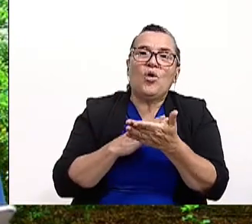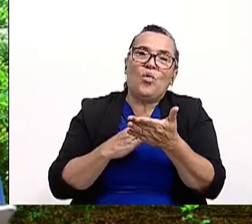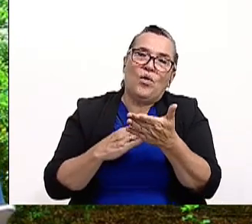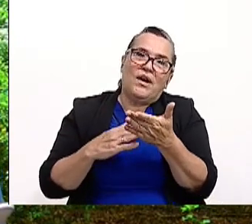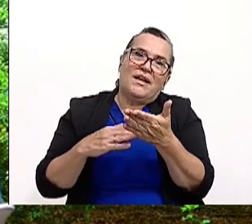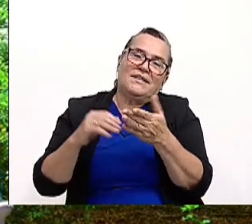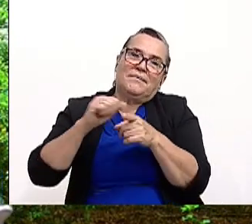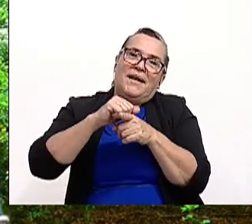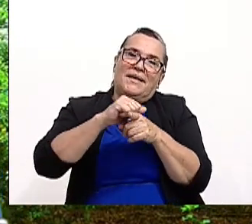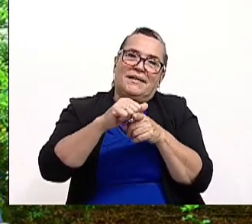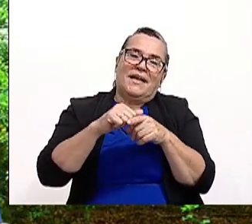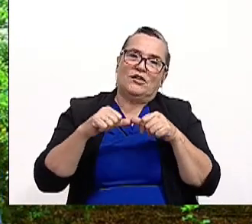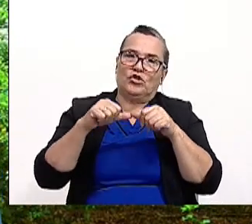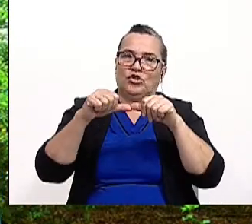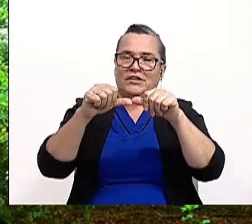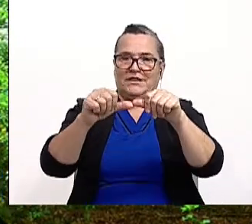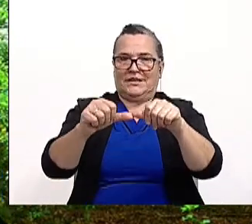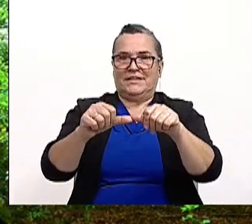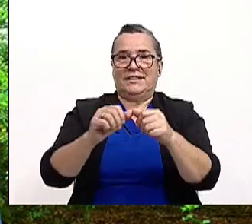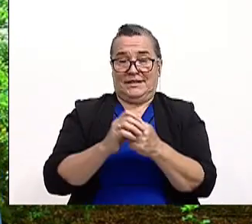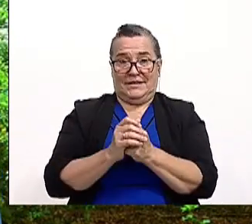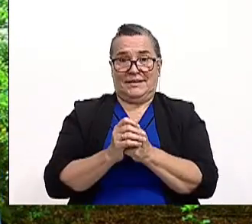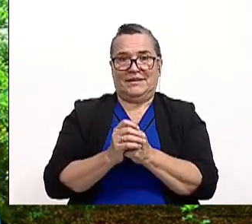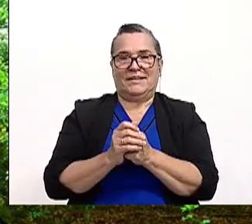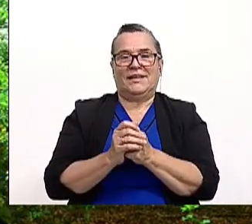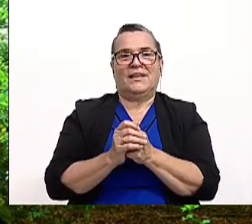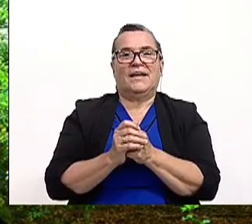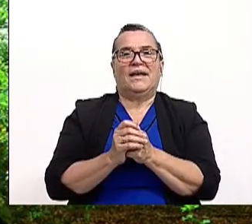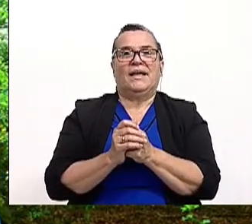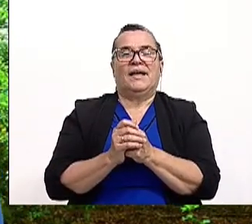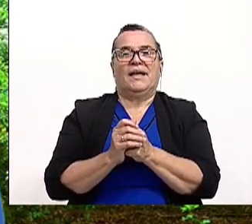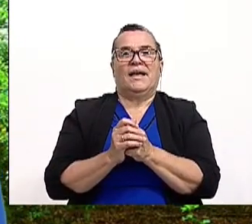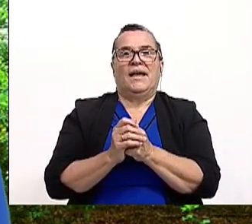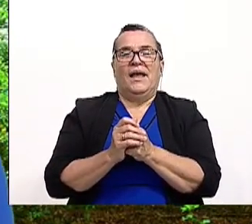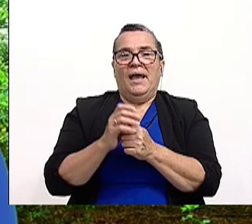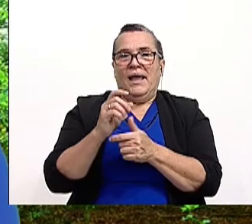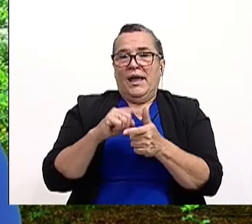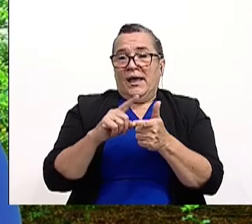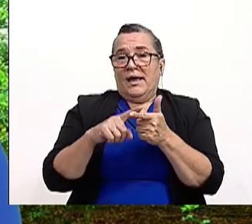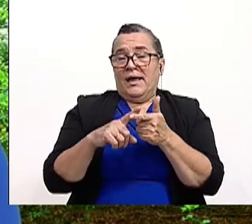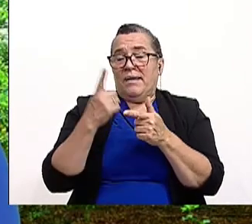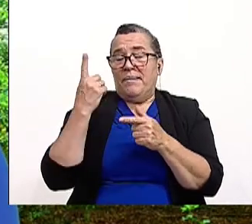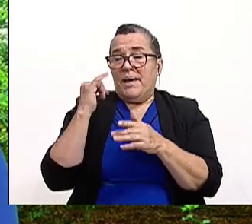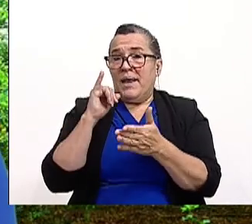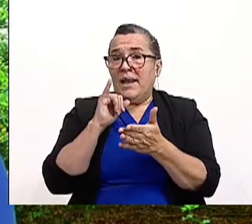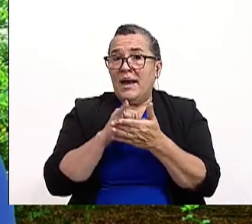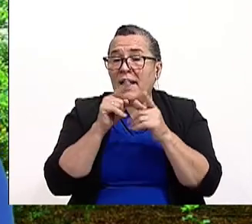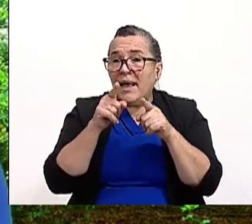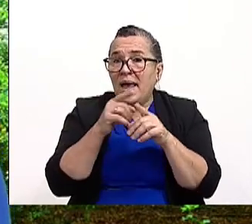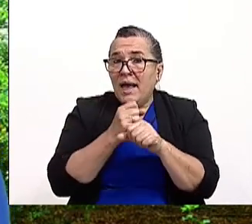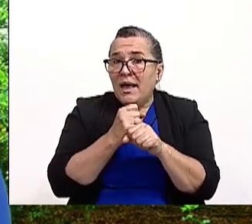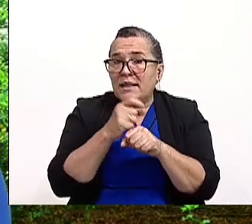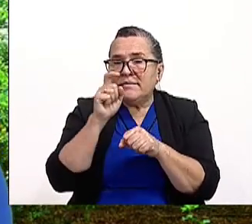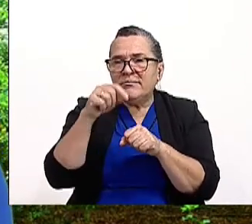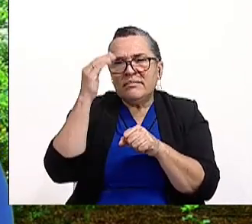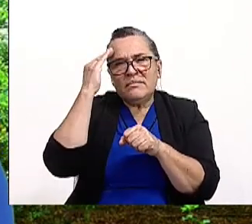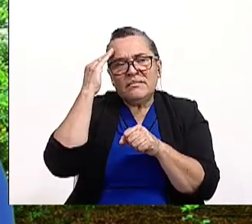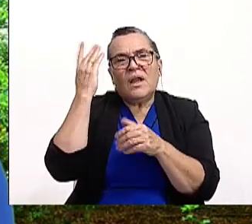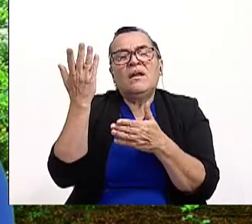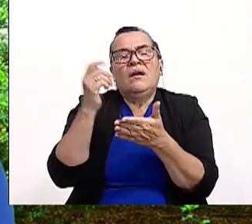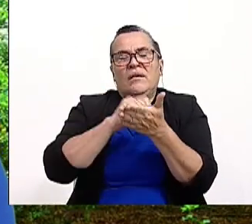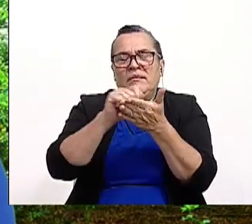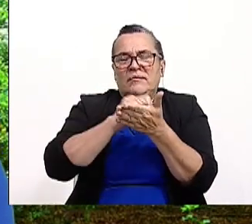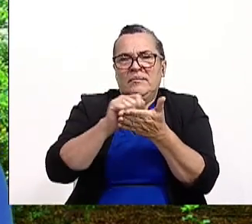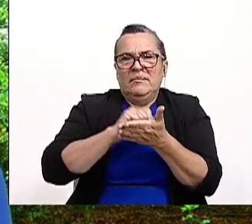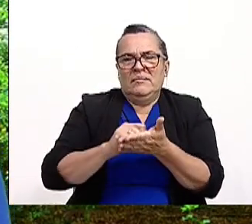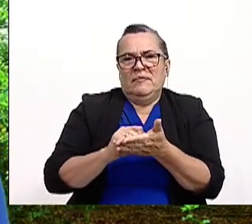sustainable practices Costa Rica is making, okay? But for doing this, you need to know how to write this